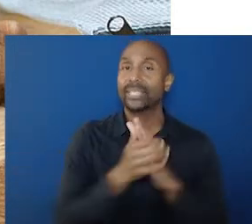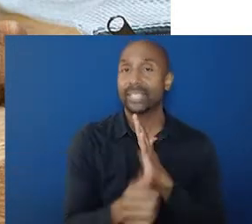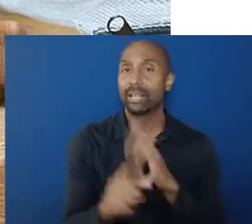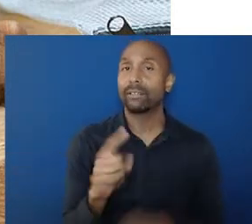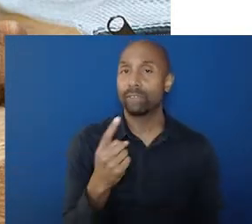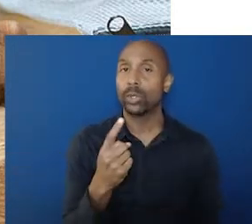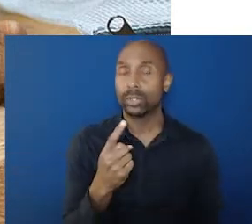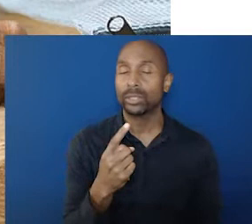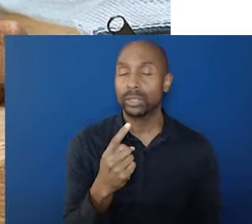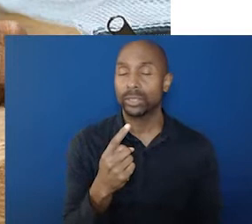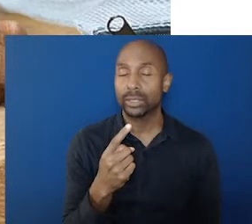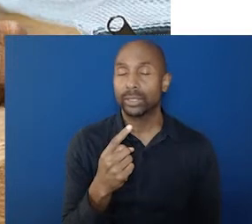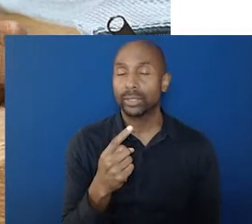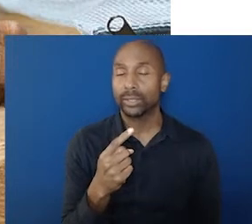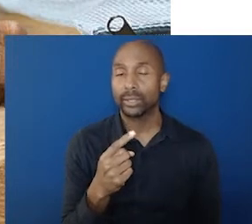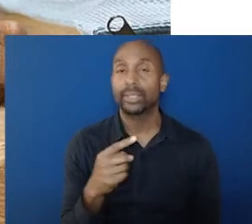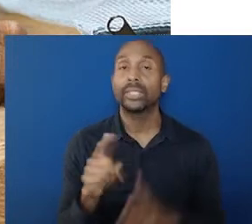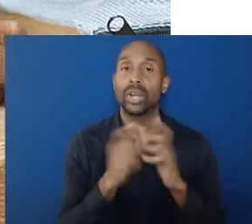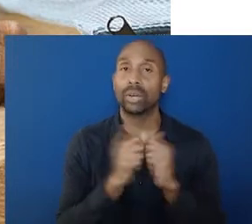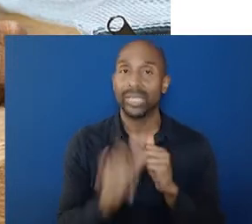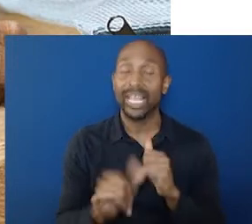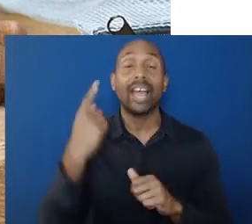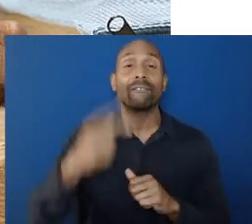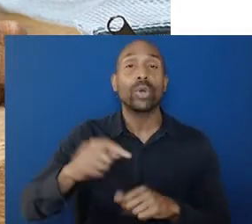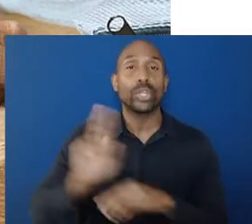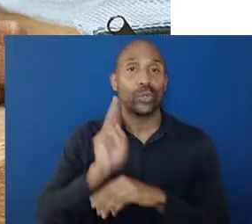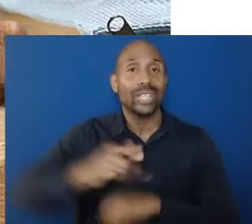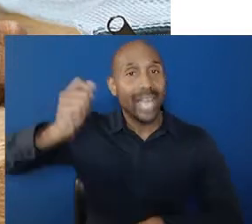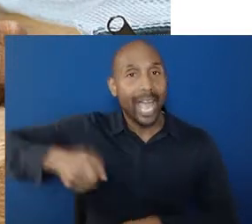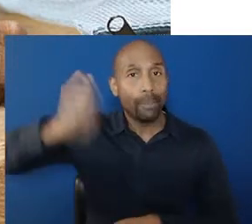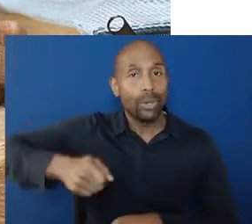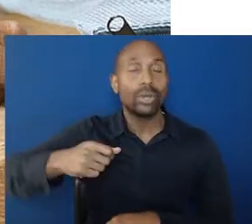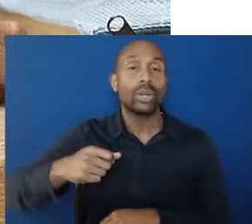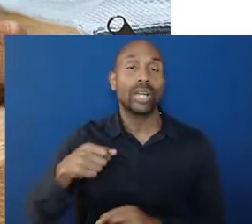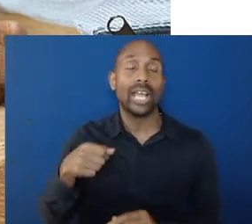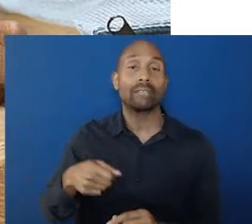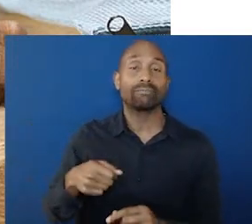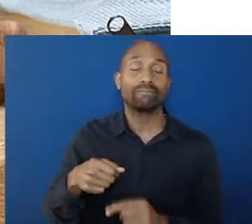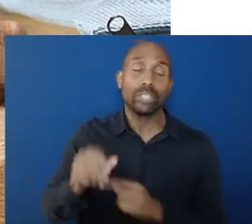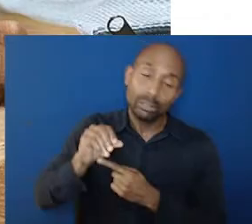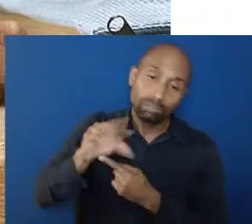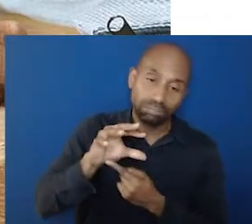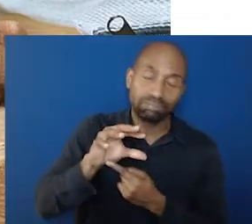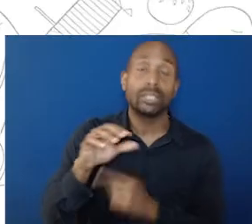down to be able to work with a hammer and a torch and a file and a